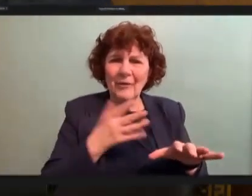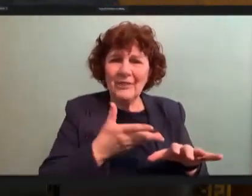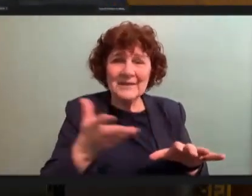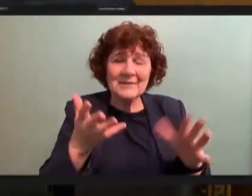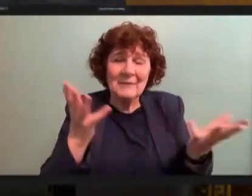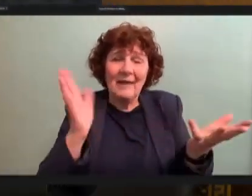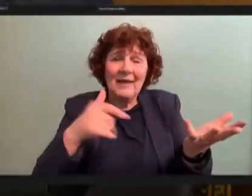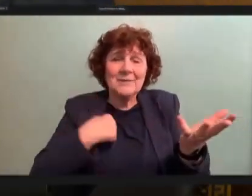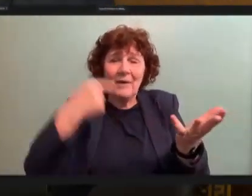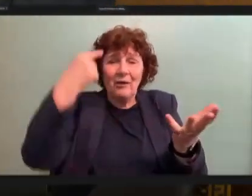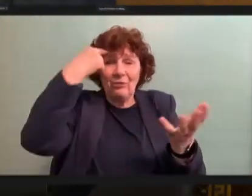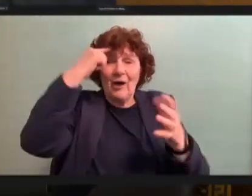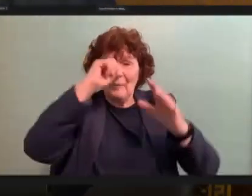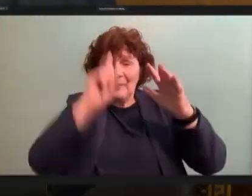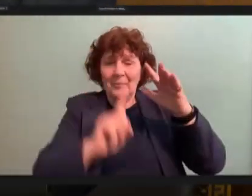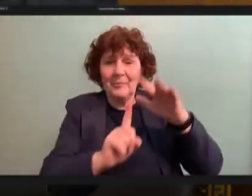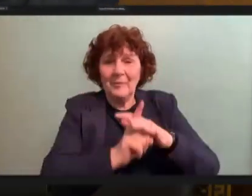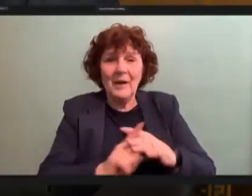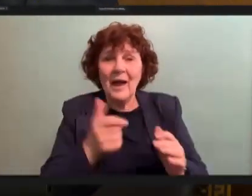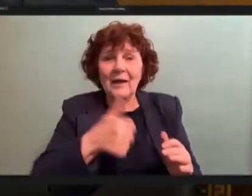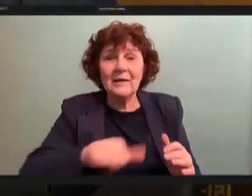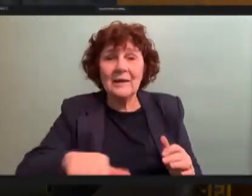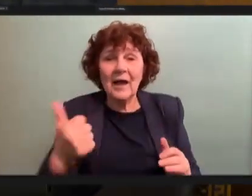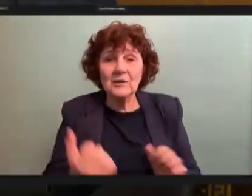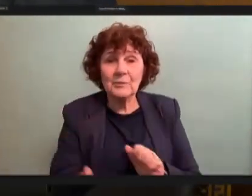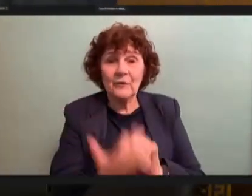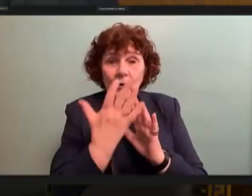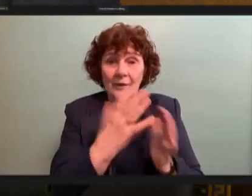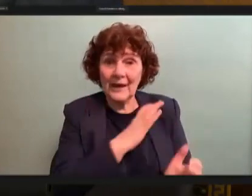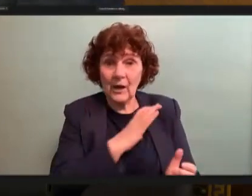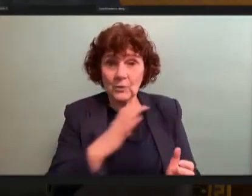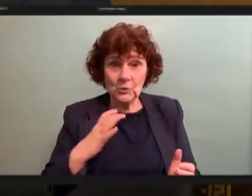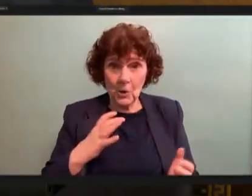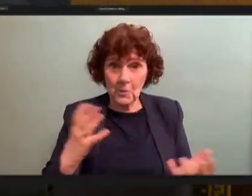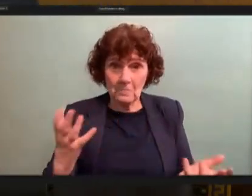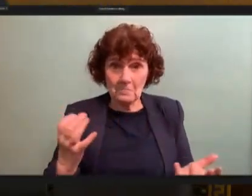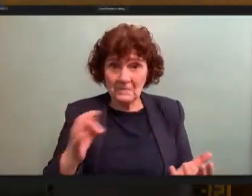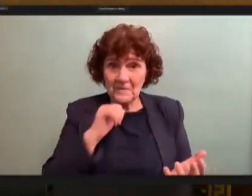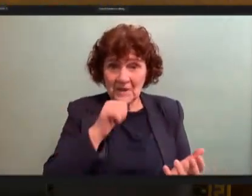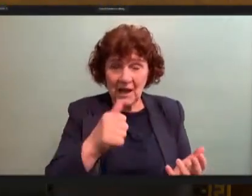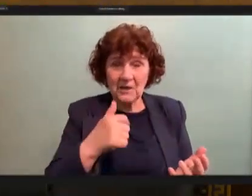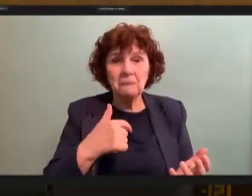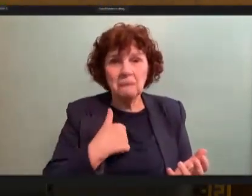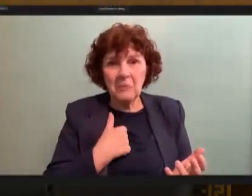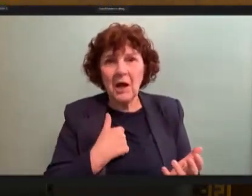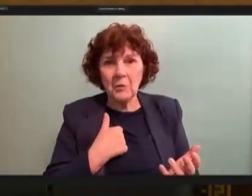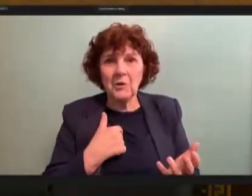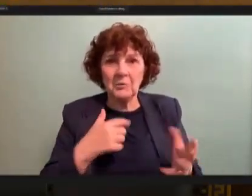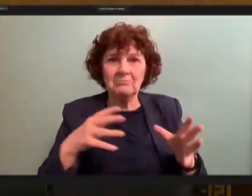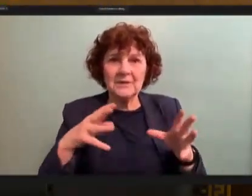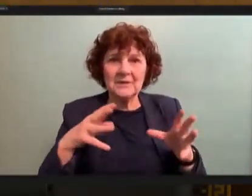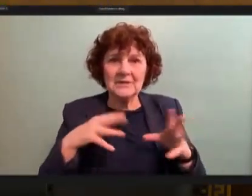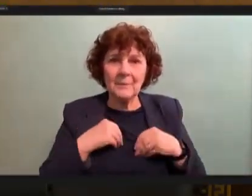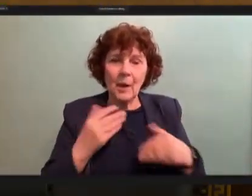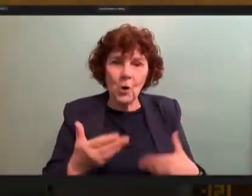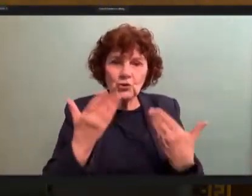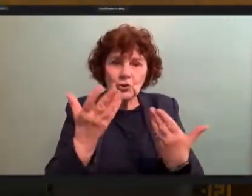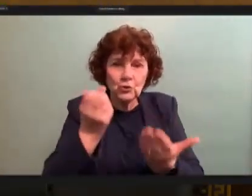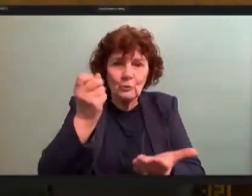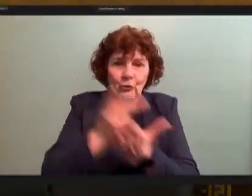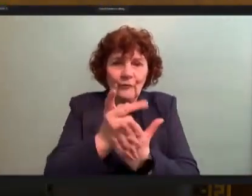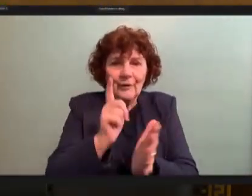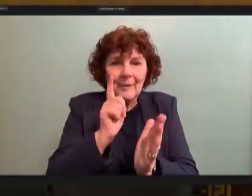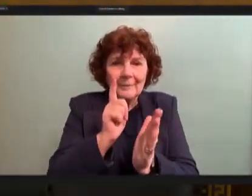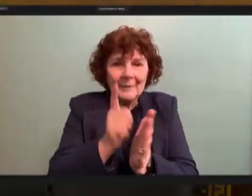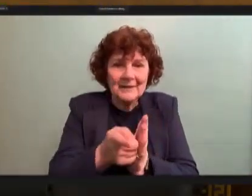other thinking or anything else before council? If not, I'll entertain a motion to approve the minutes, excuse